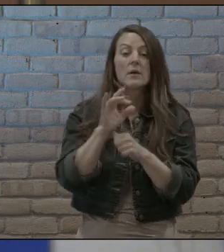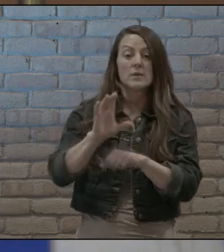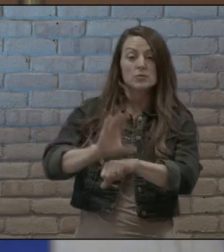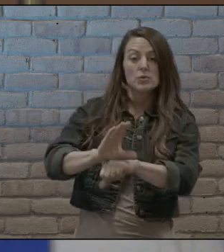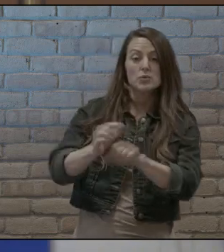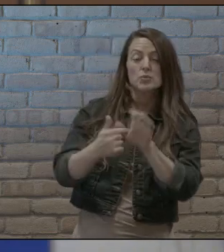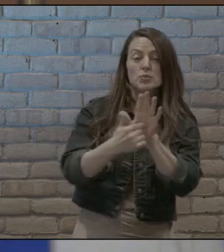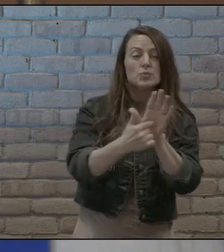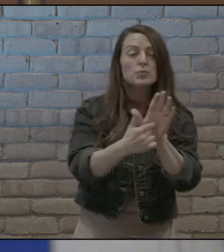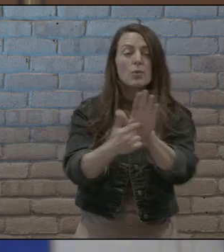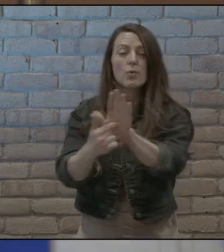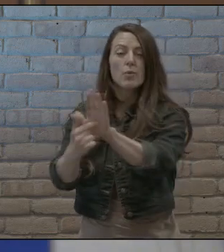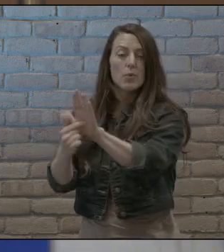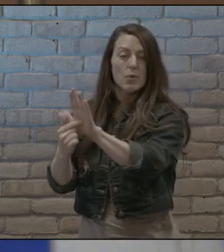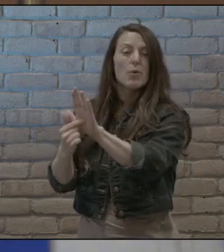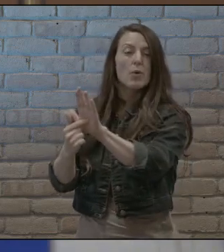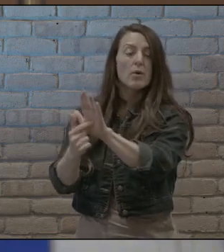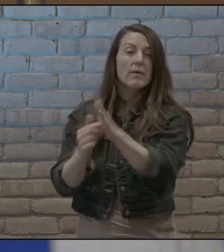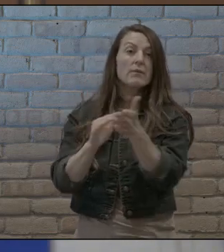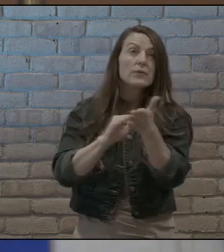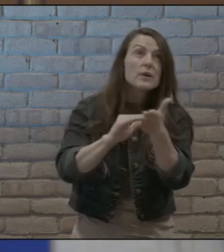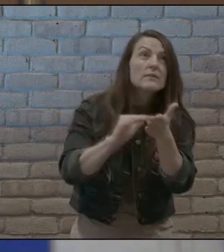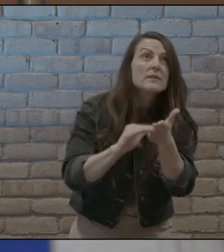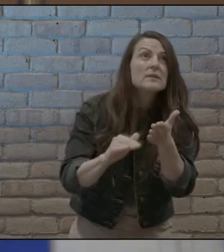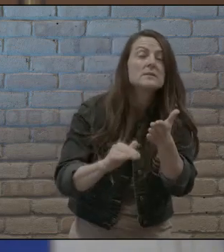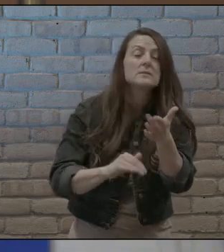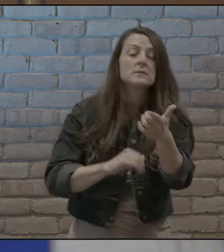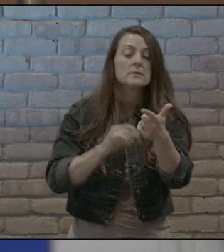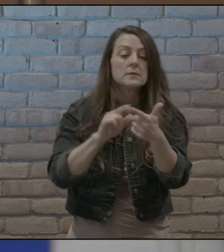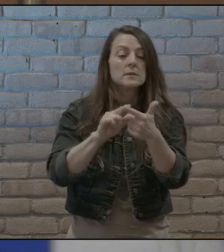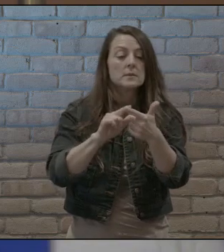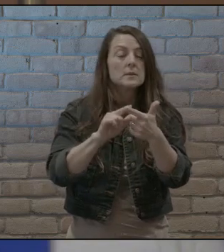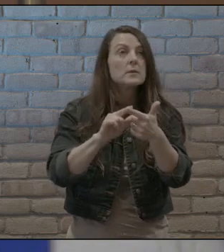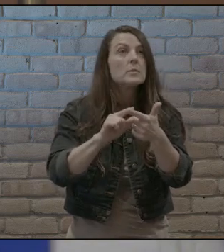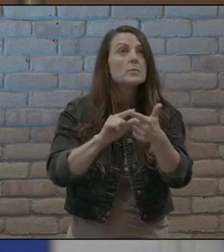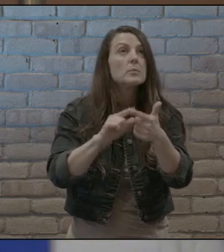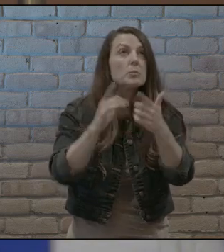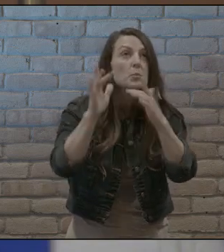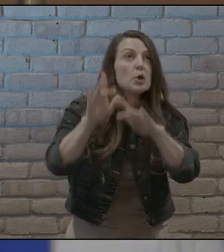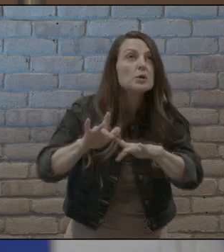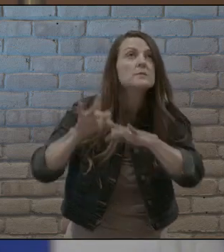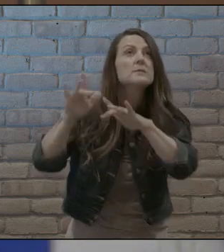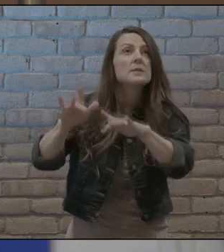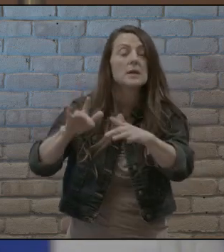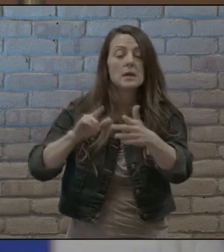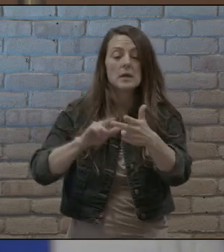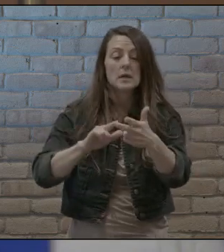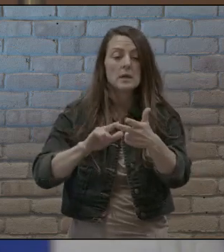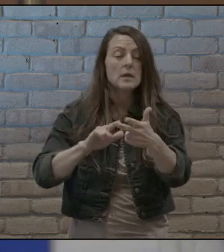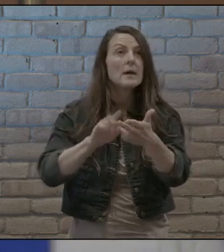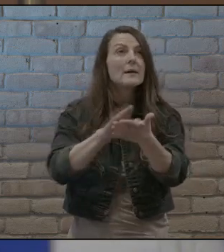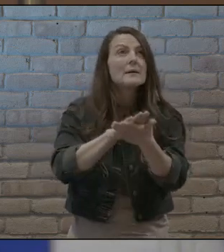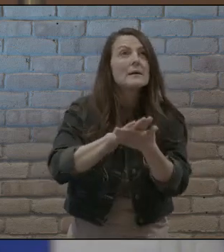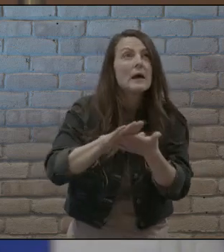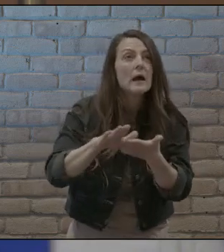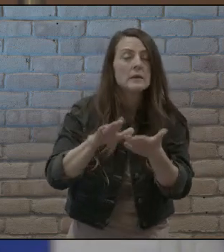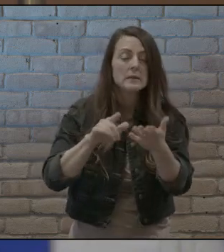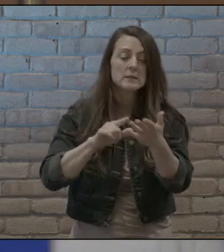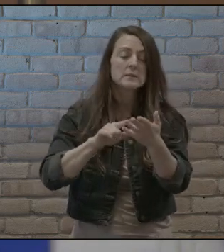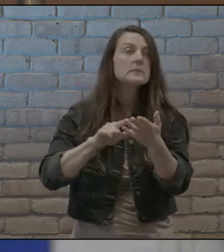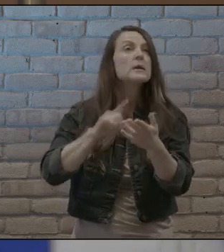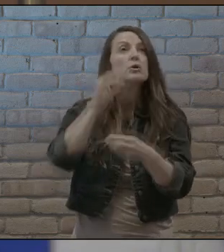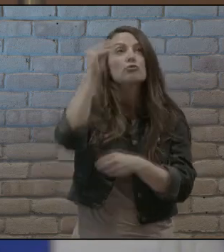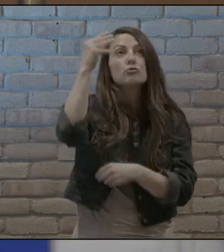that forgiveness and mercy and kindness and grace